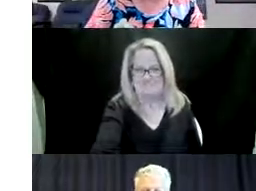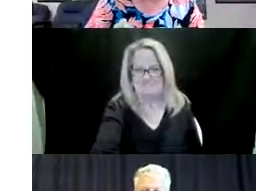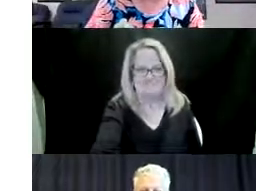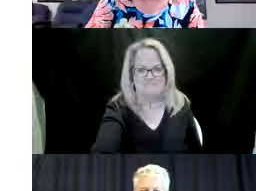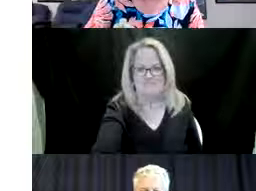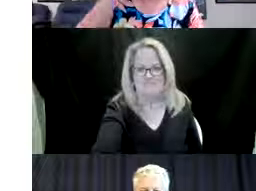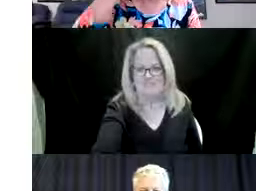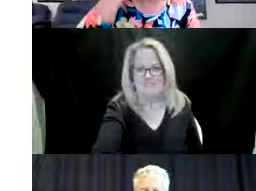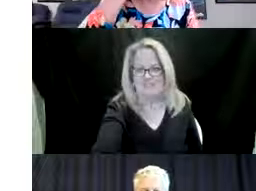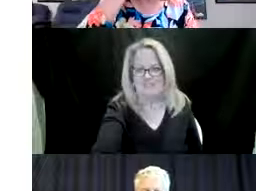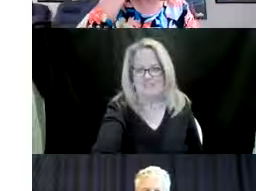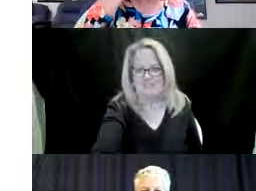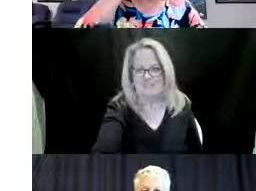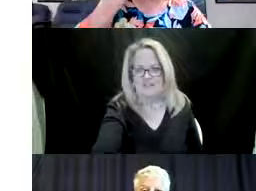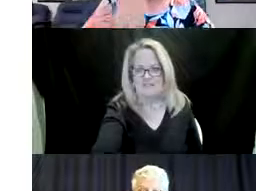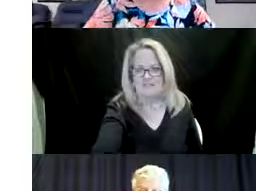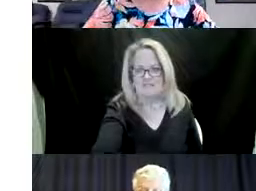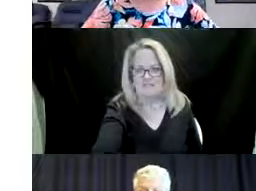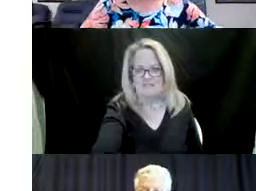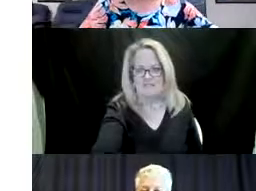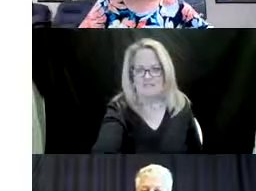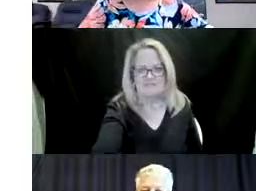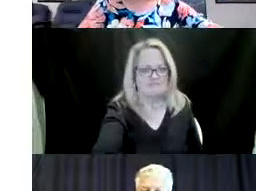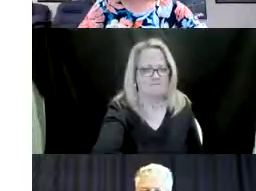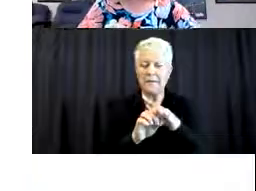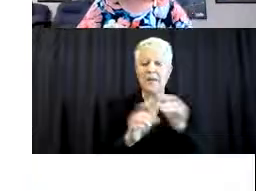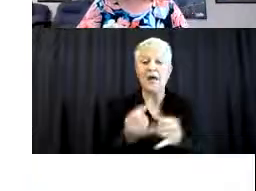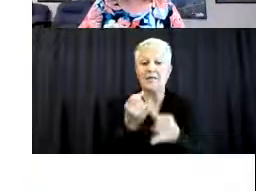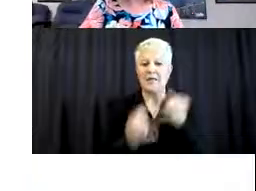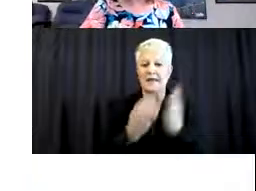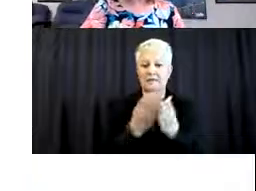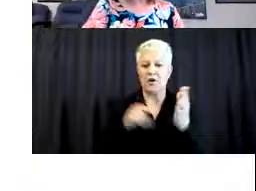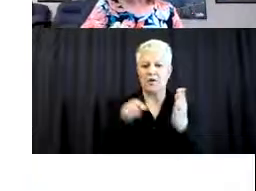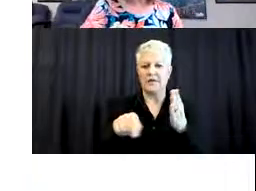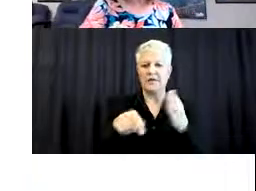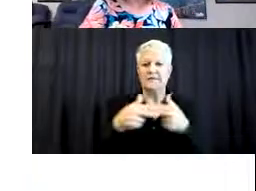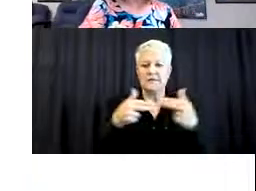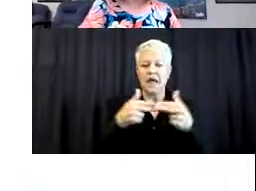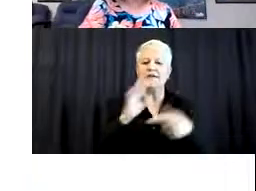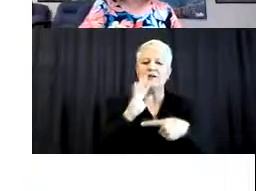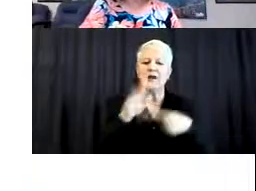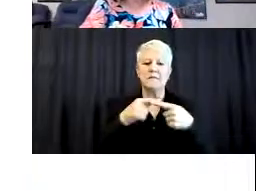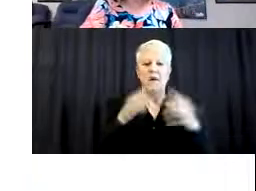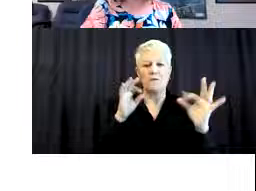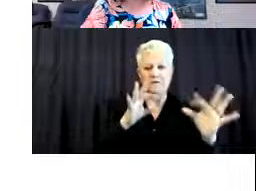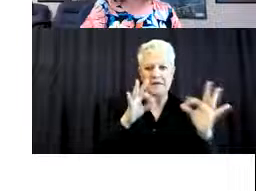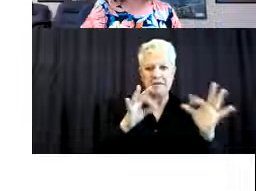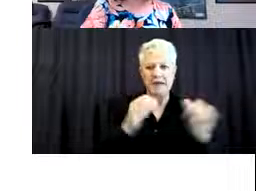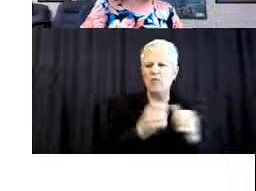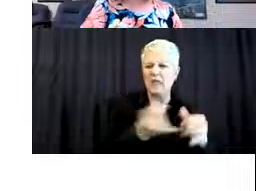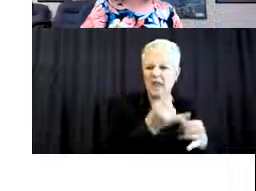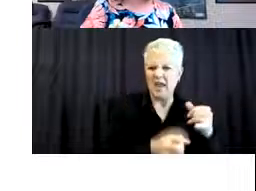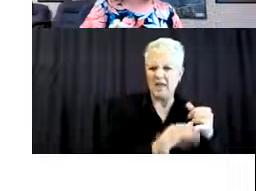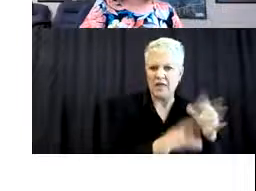Okay, I'm not seeing comments pop up. The last part of this slide talks about feedback at the end of the